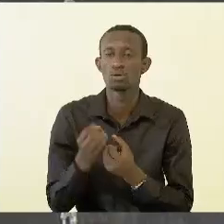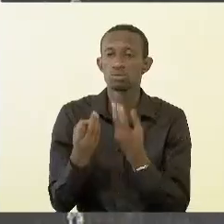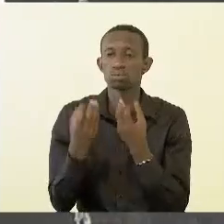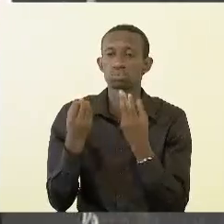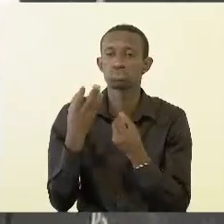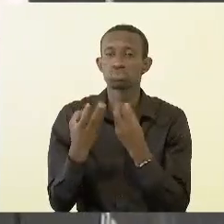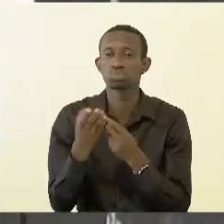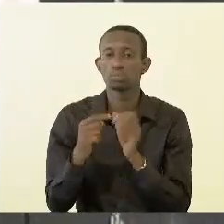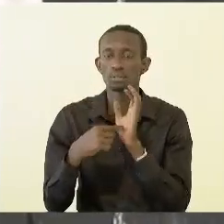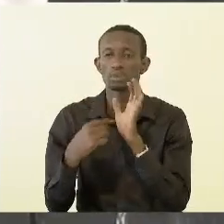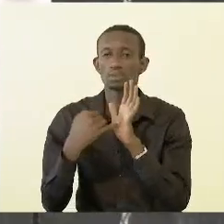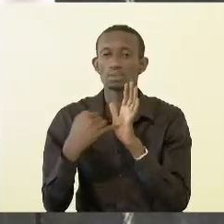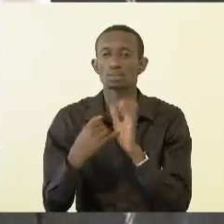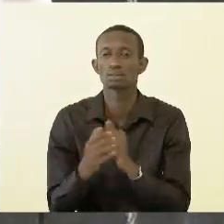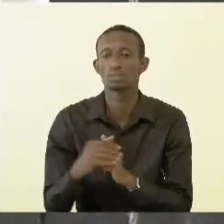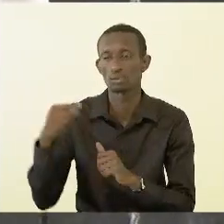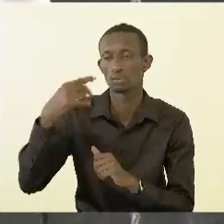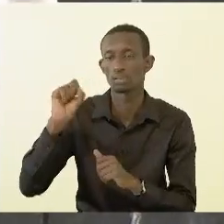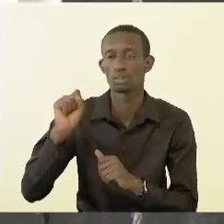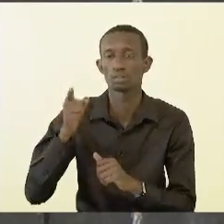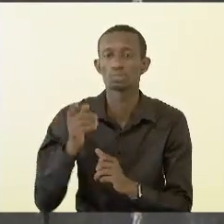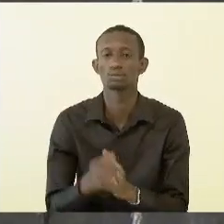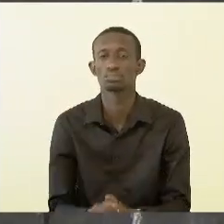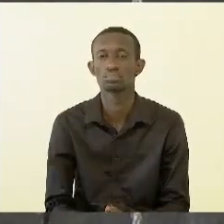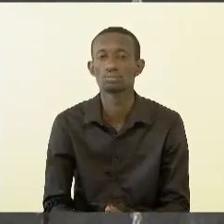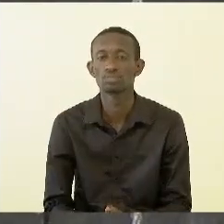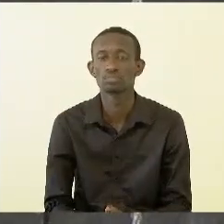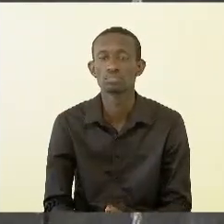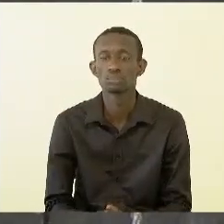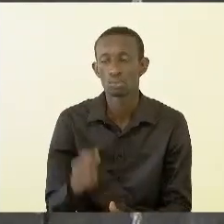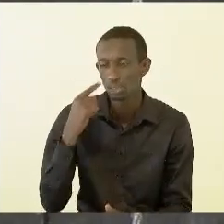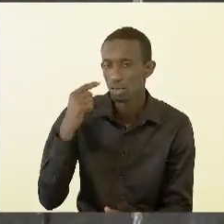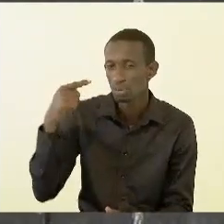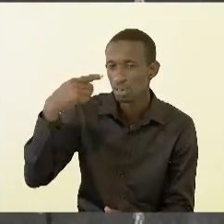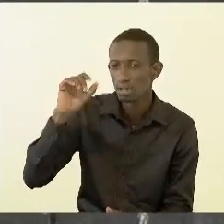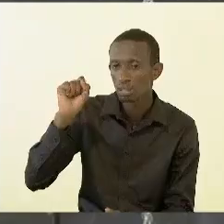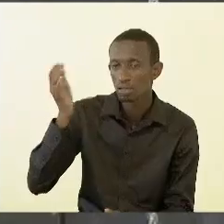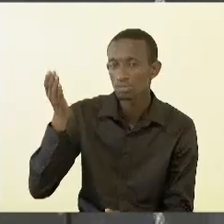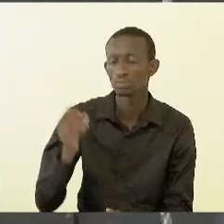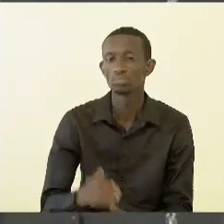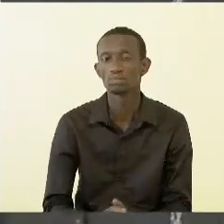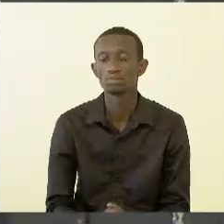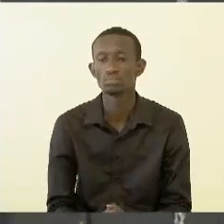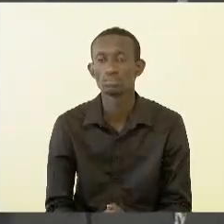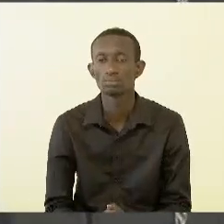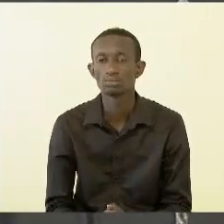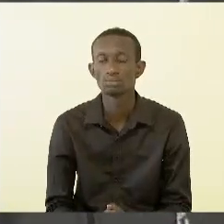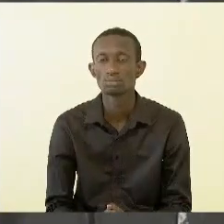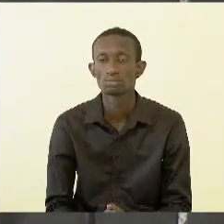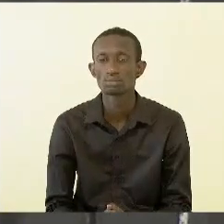produced. There is some gas which is escaping over there, some little gas that is getting